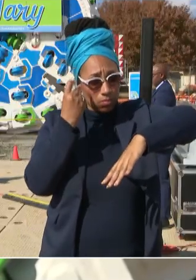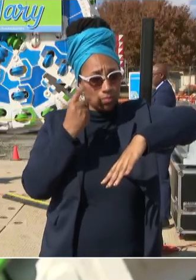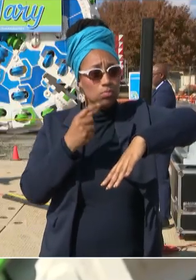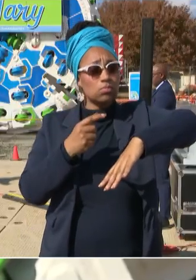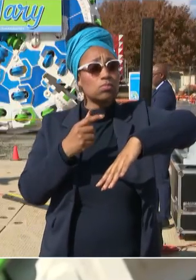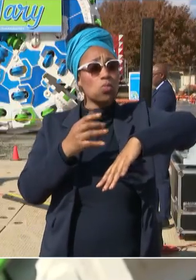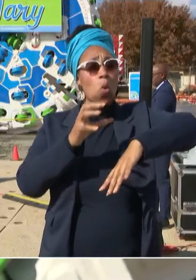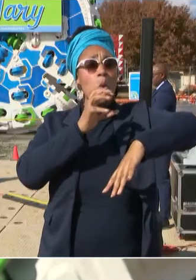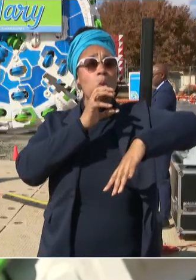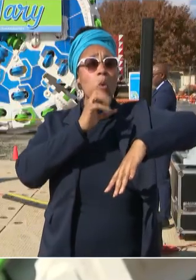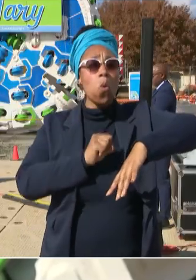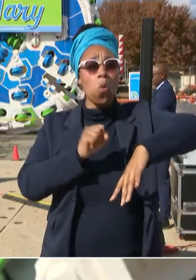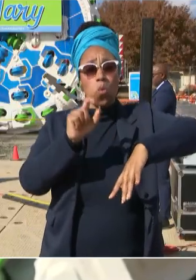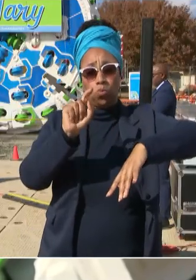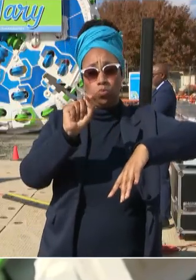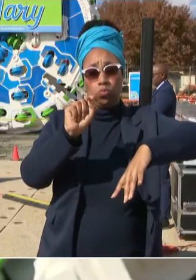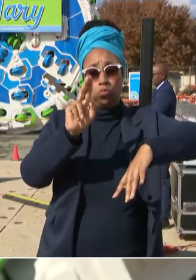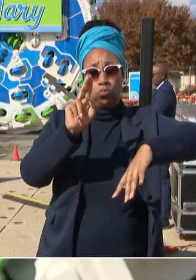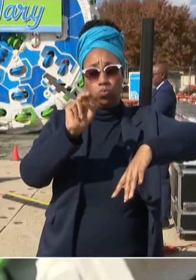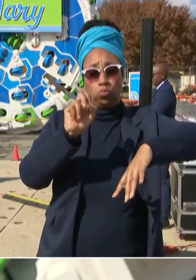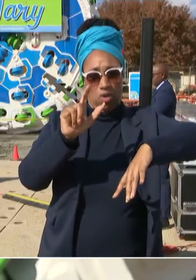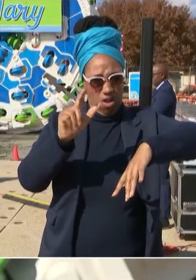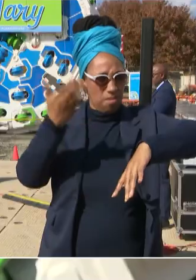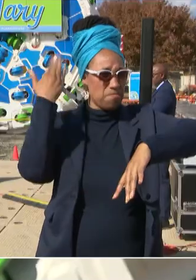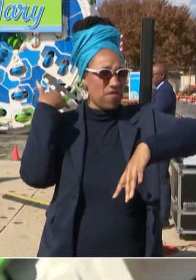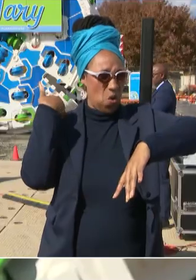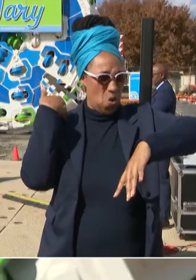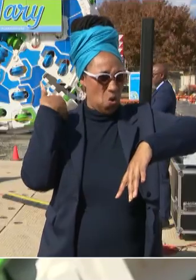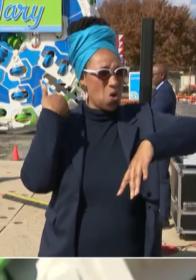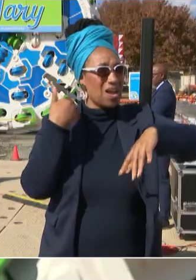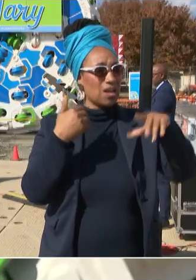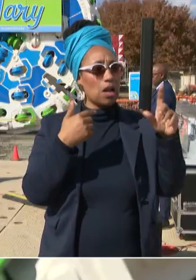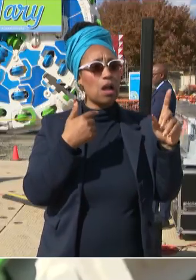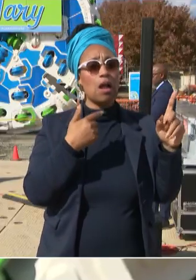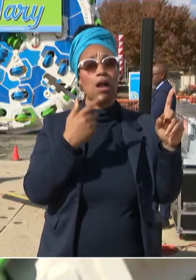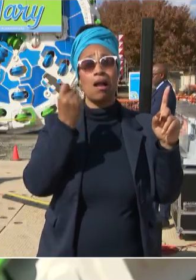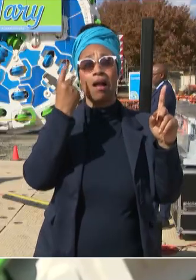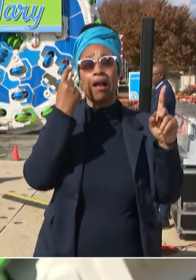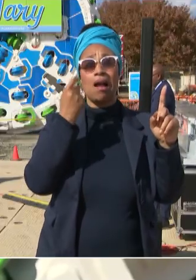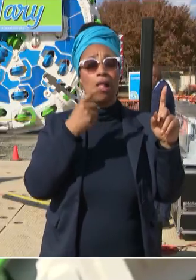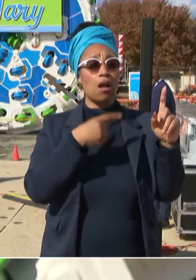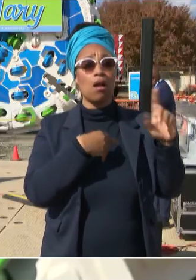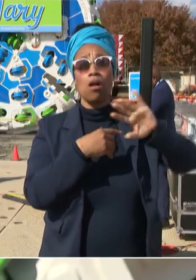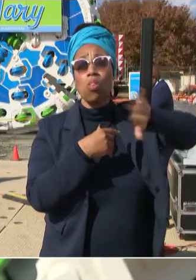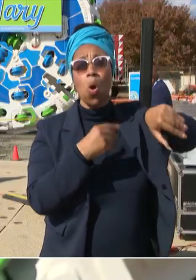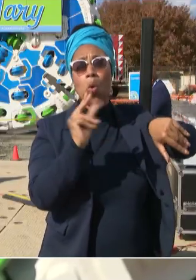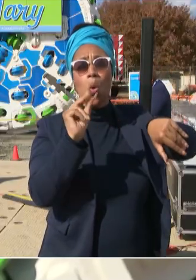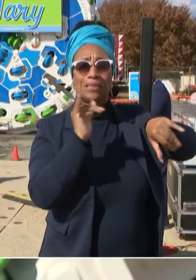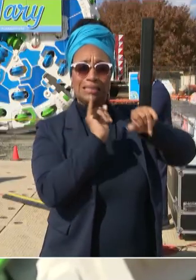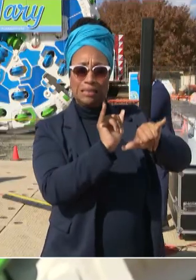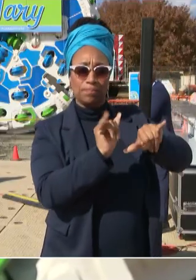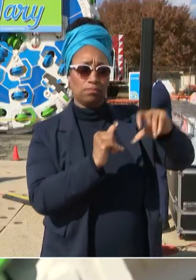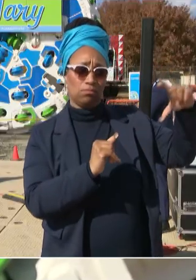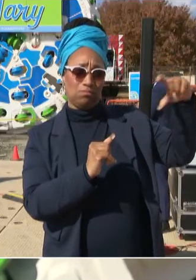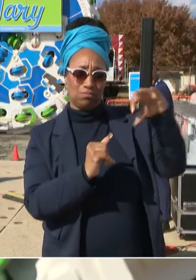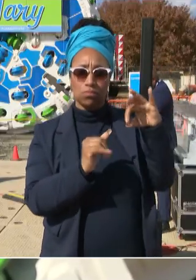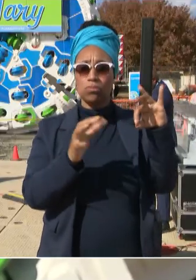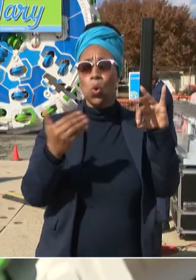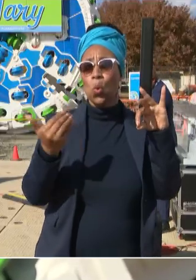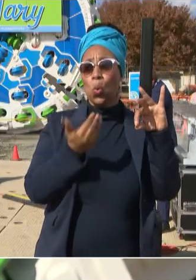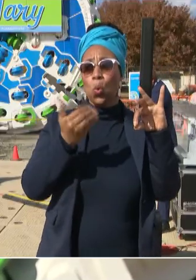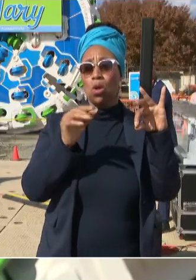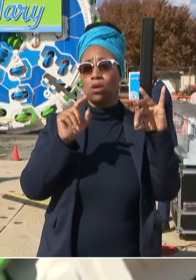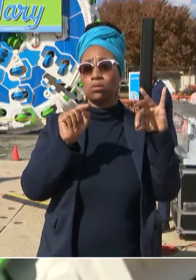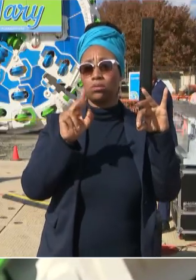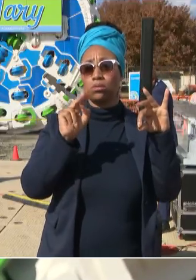40%, hence the 650, what you guys heard about it, and which correspond to 93% on volume reduction.